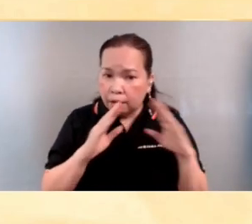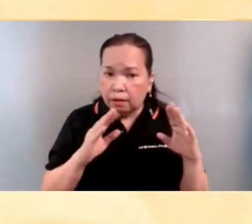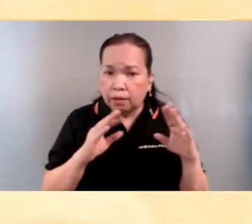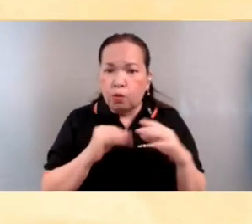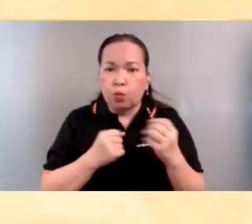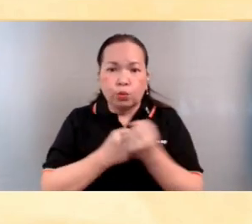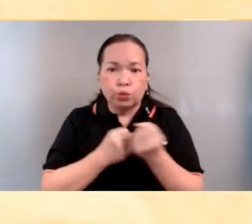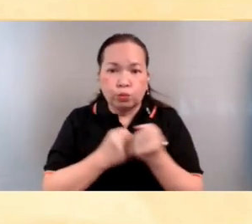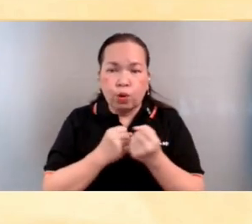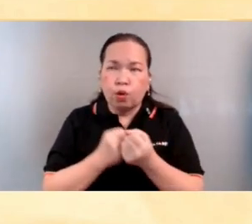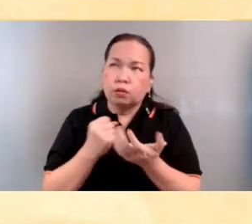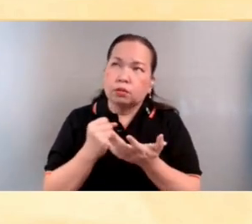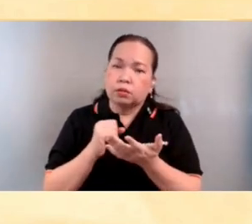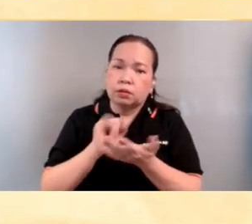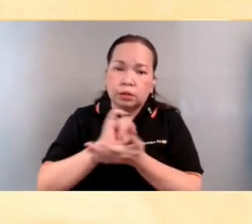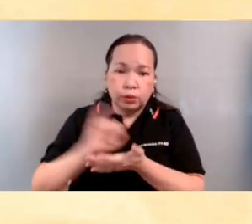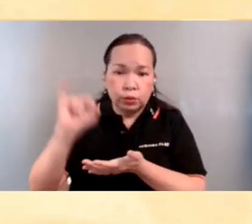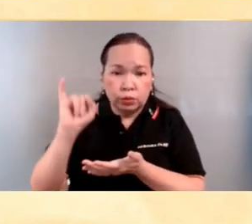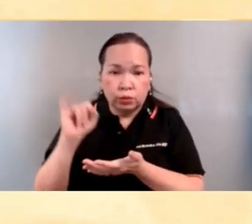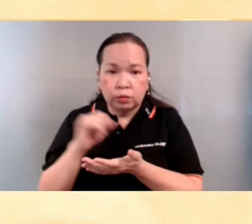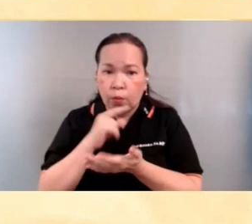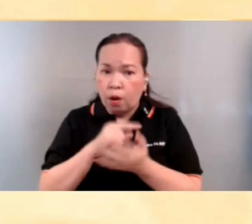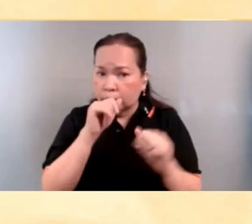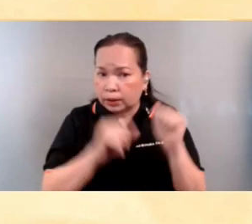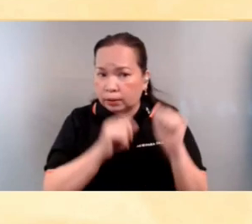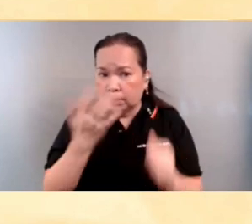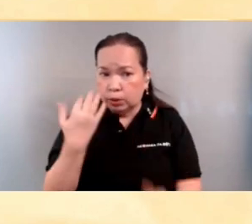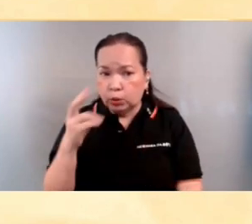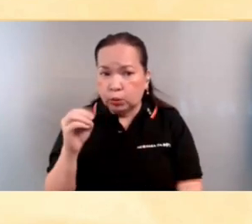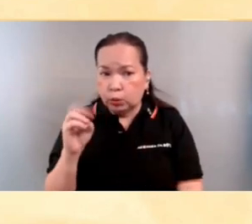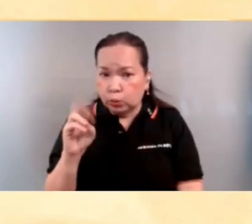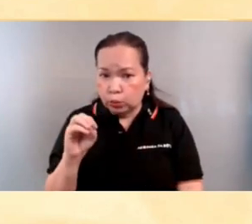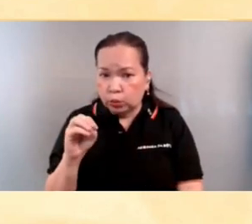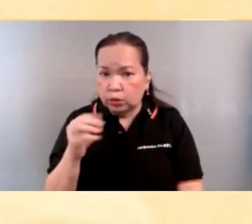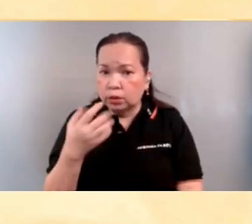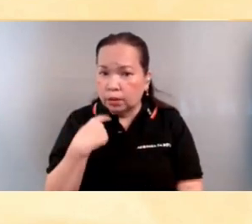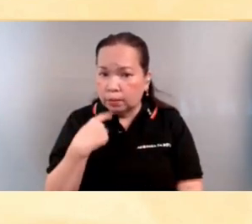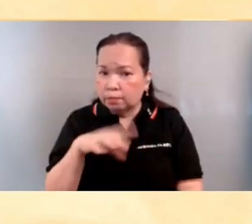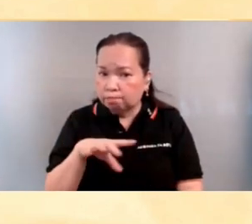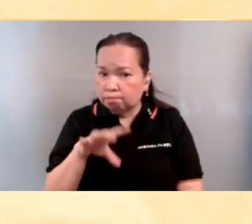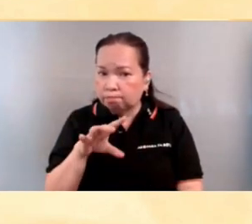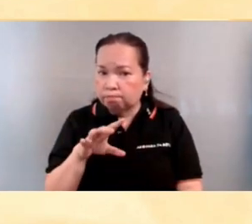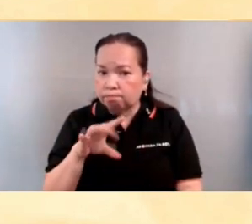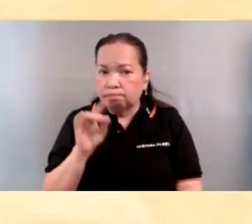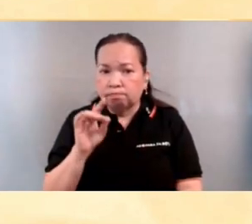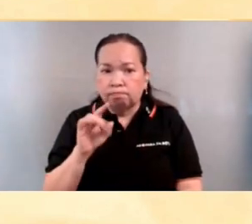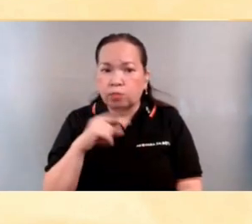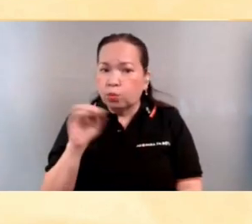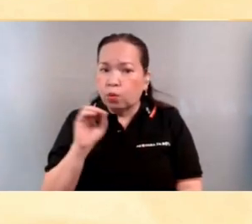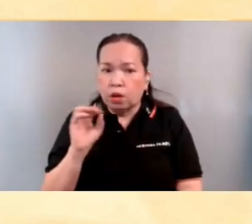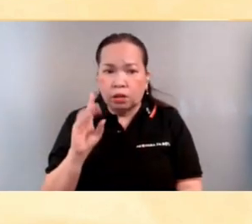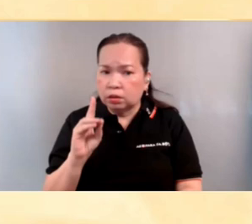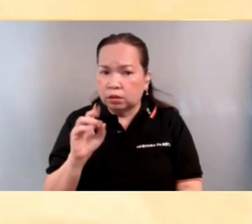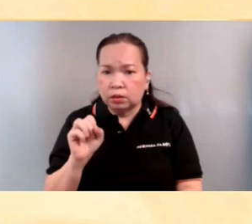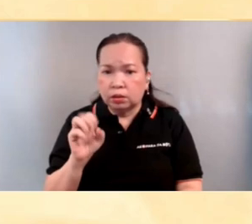support institutions. The assessment that was conducted in 2020 also found that there is no